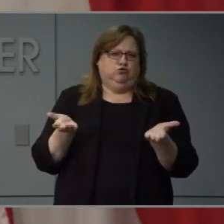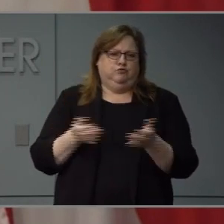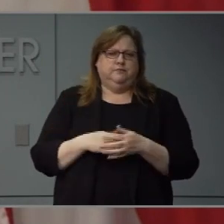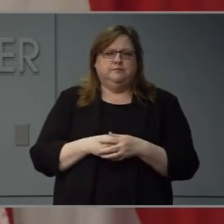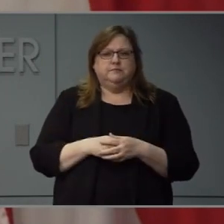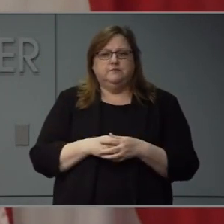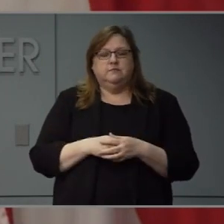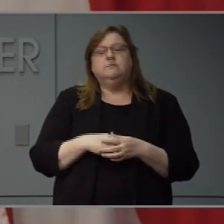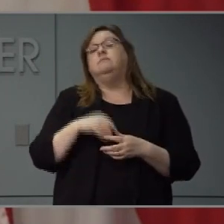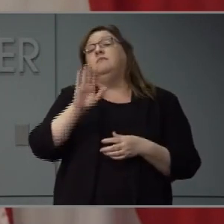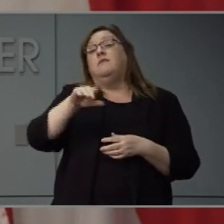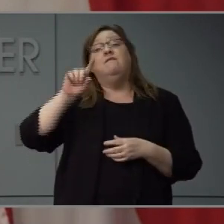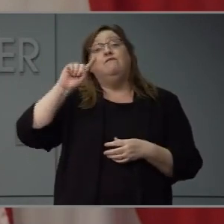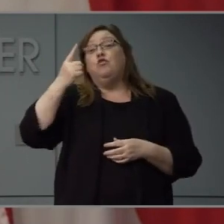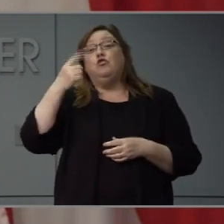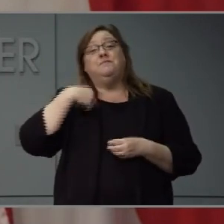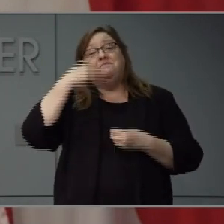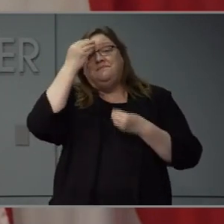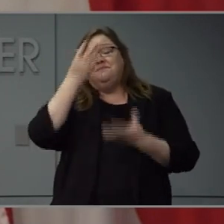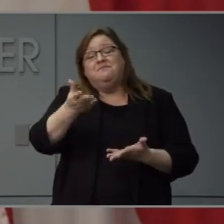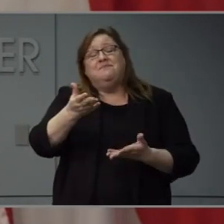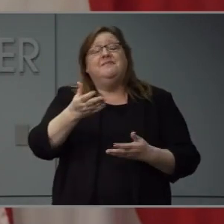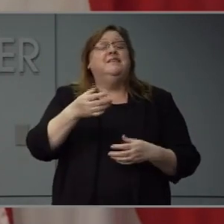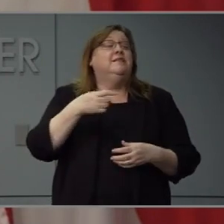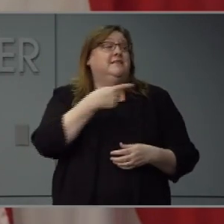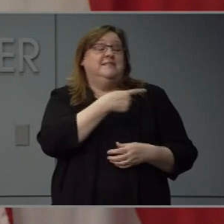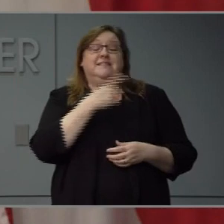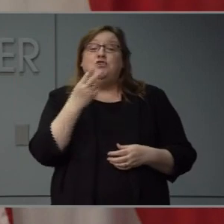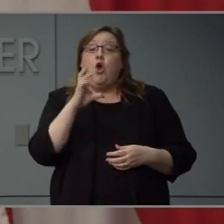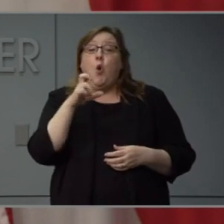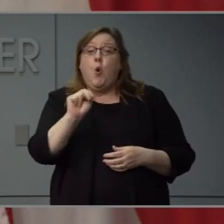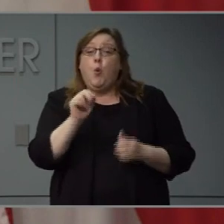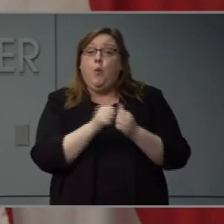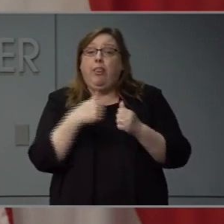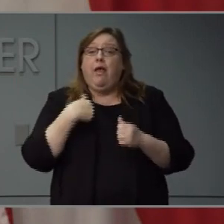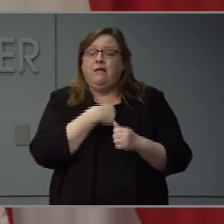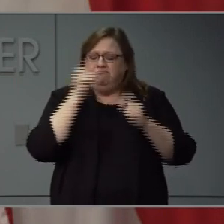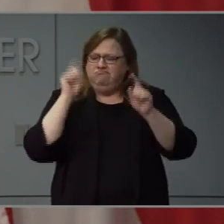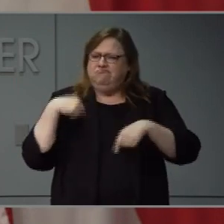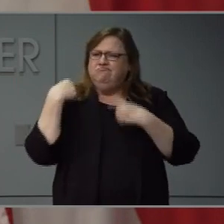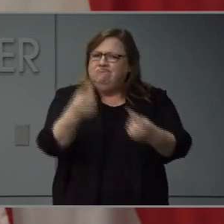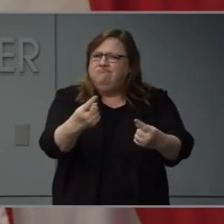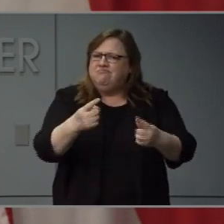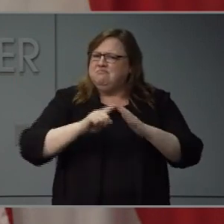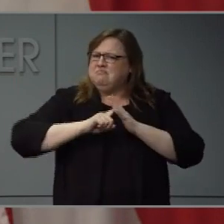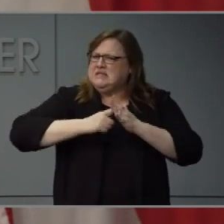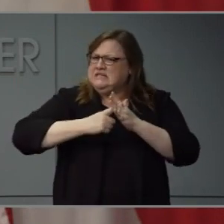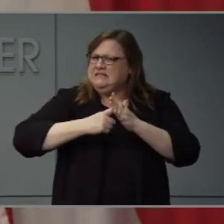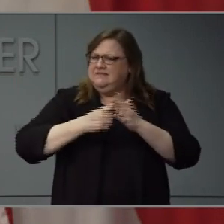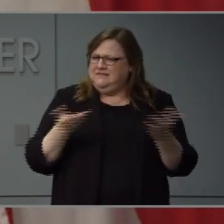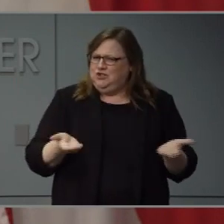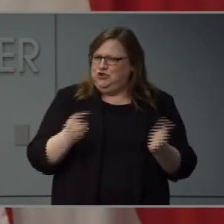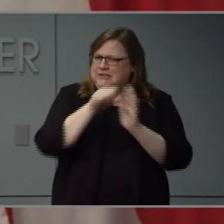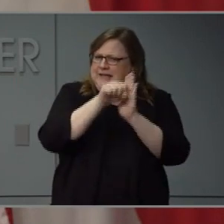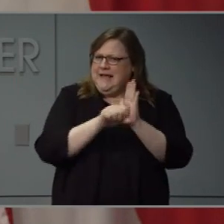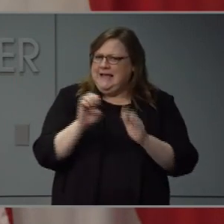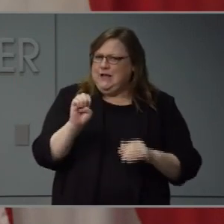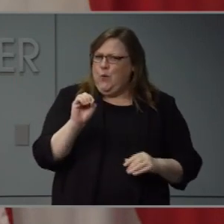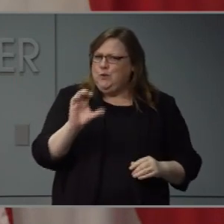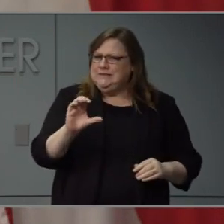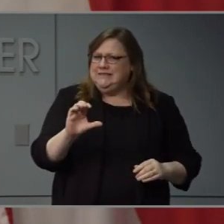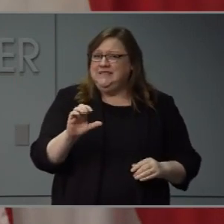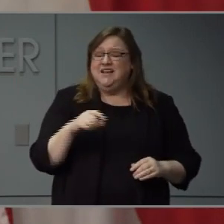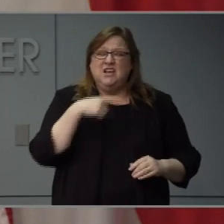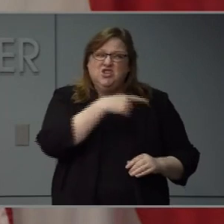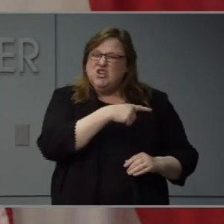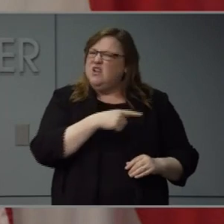partner. She's been here in the state EOC with us since the very beginning. And not only has she been a great battle